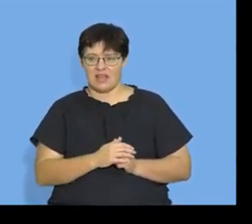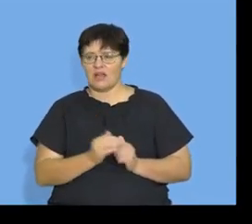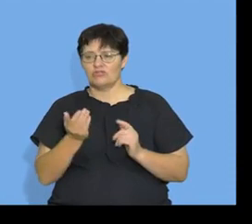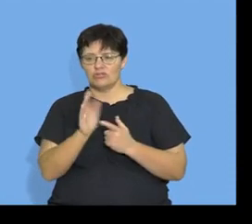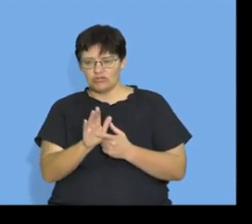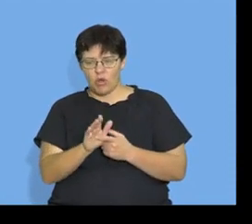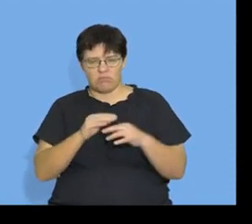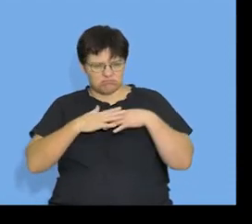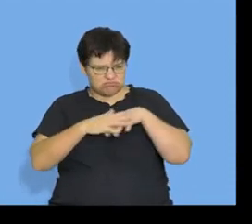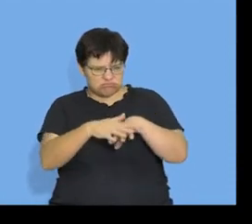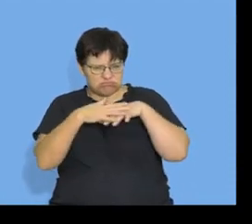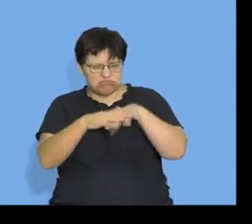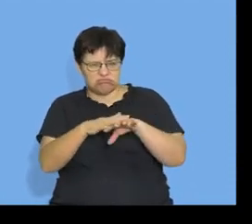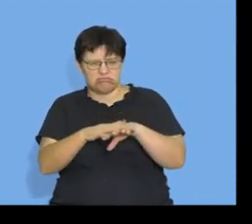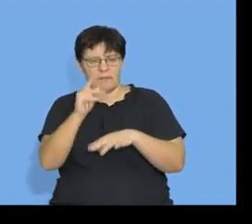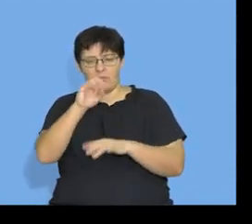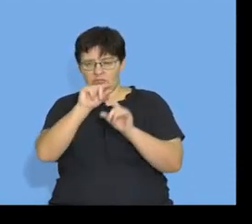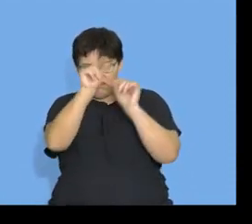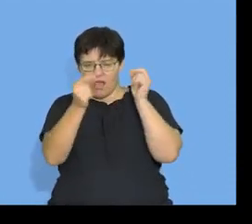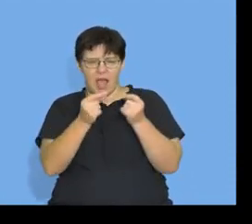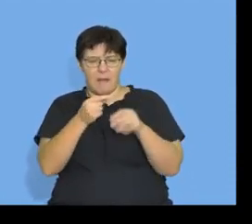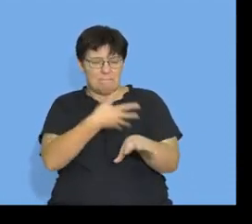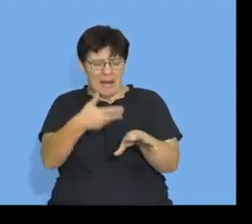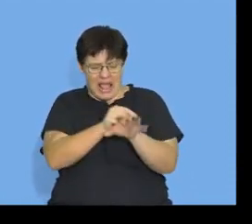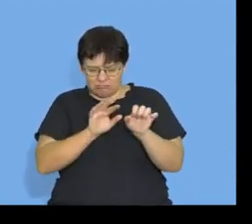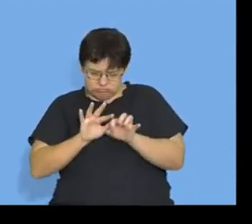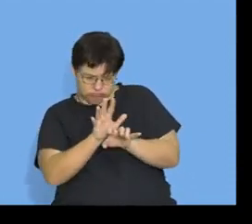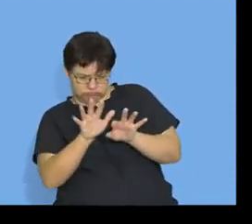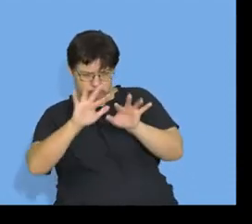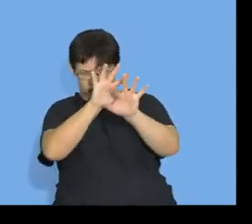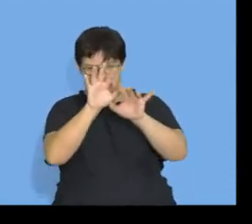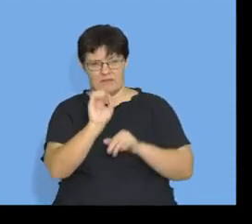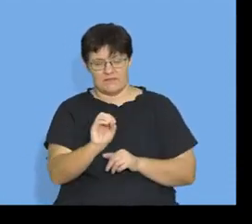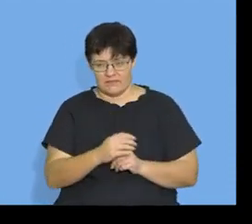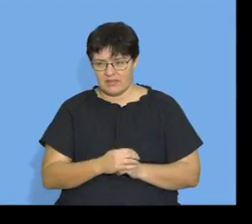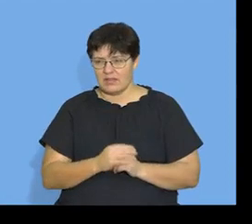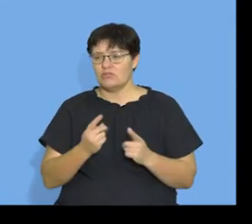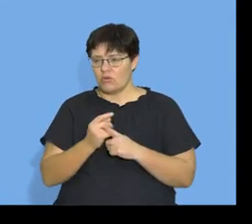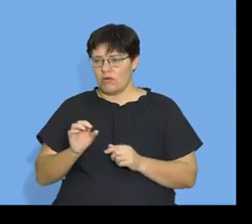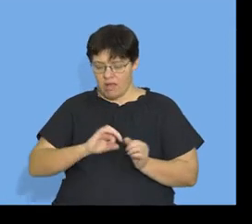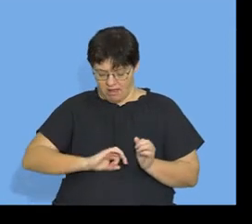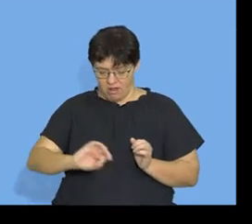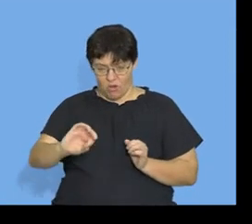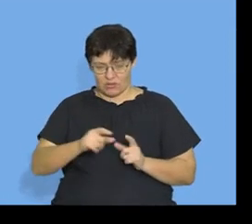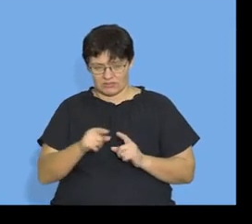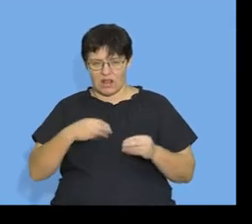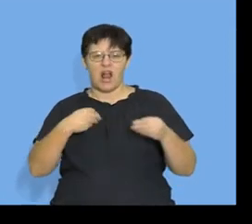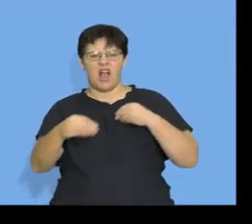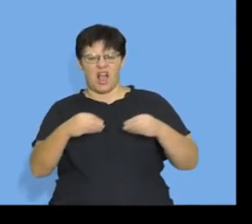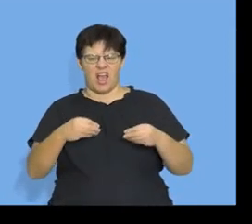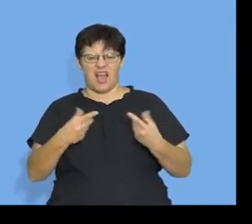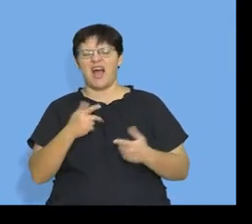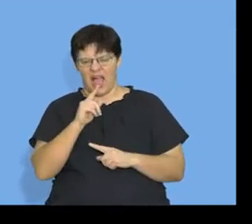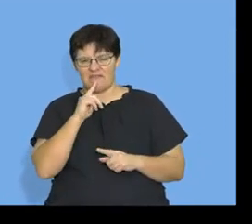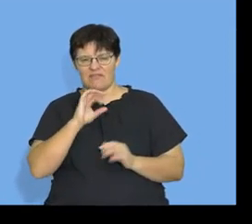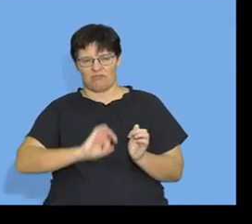the placenta, and it shows you a vascularized membrane with lots of blood vessels. We also see a very